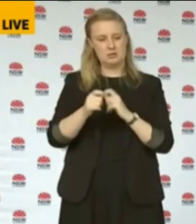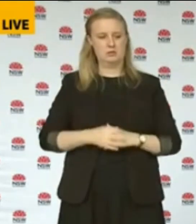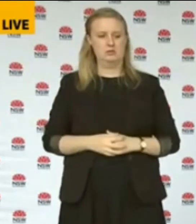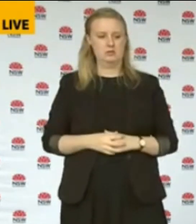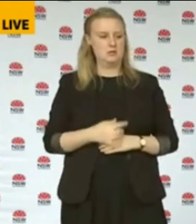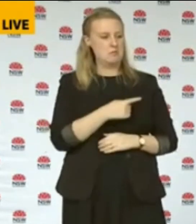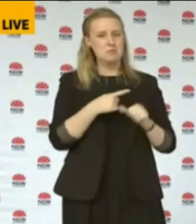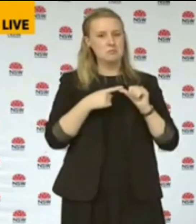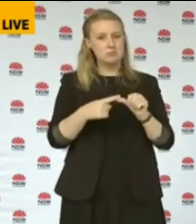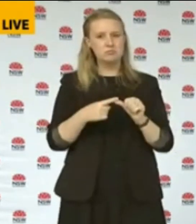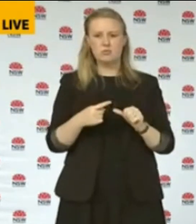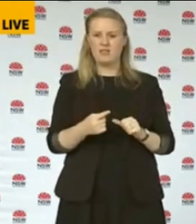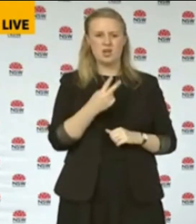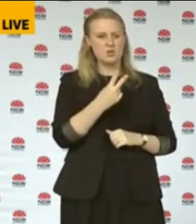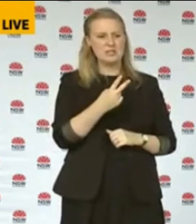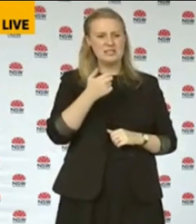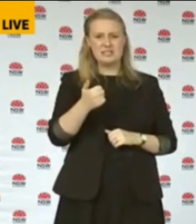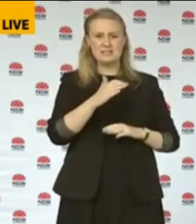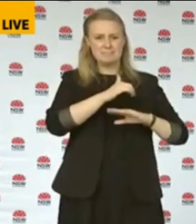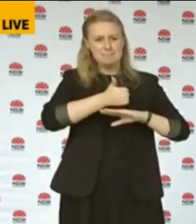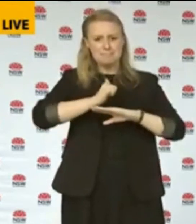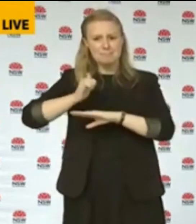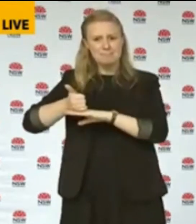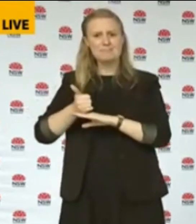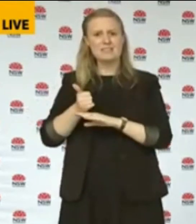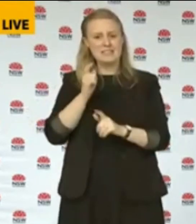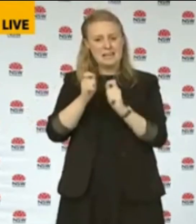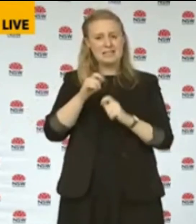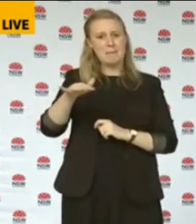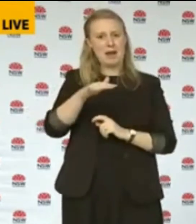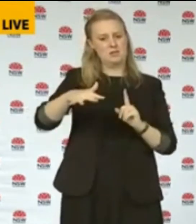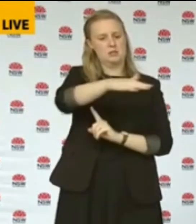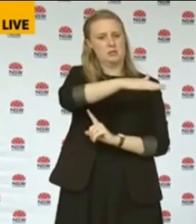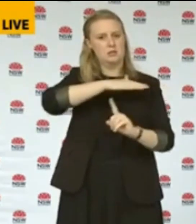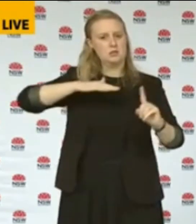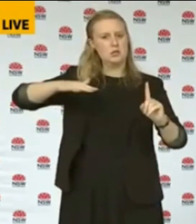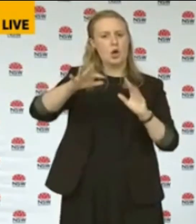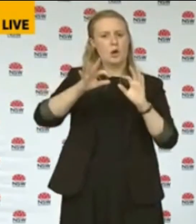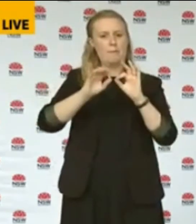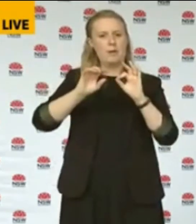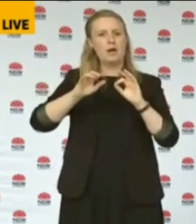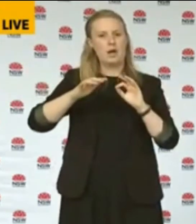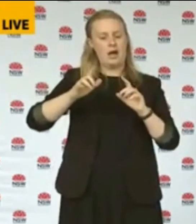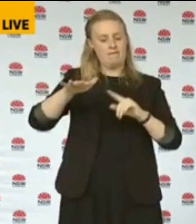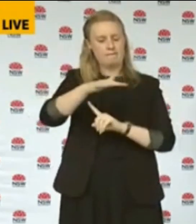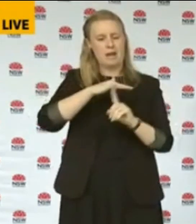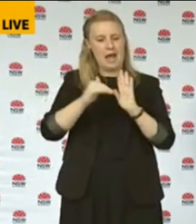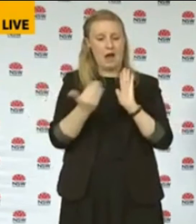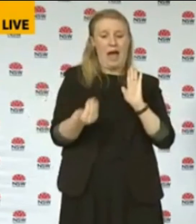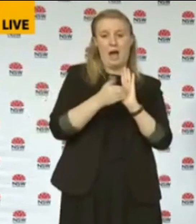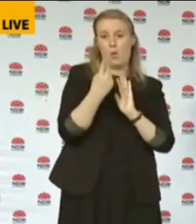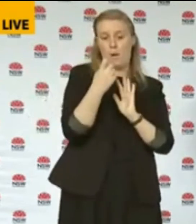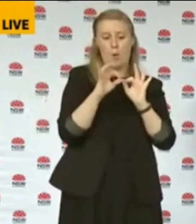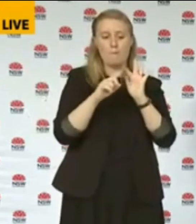new one yesterday at Barilaro Public School, and they are free, and they should be free. Simple. Fines that have been handed out